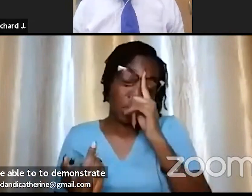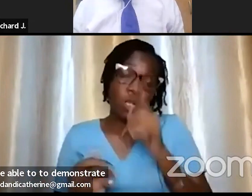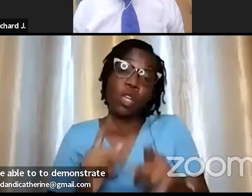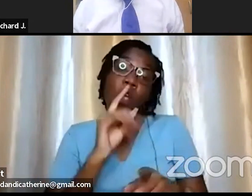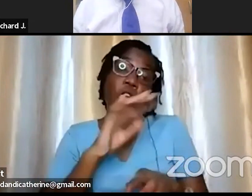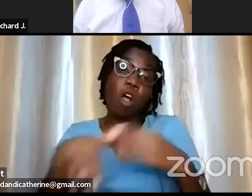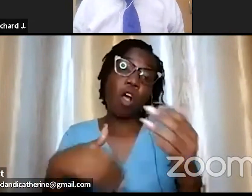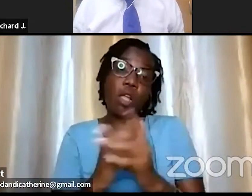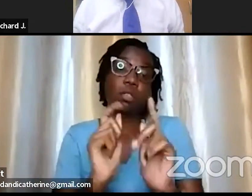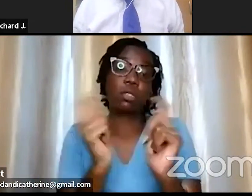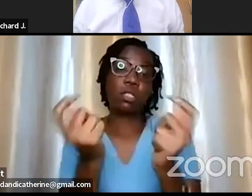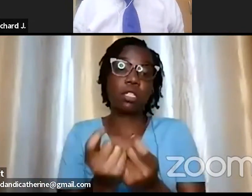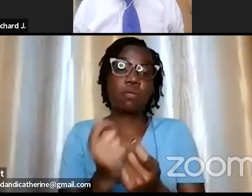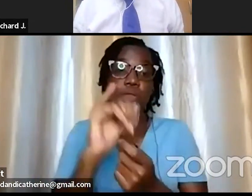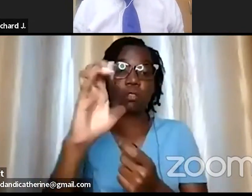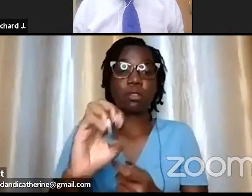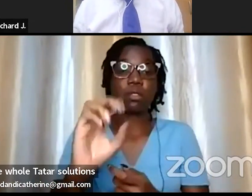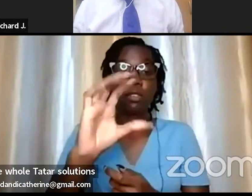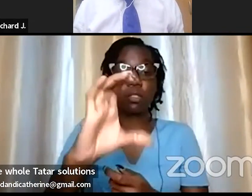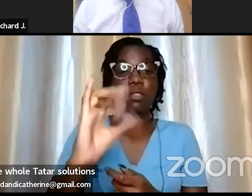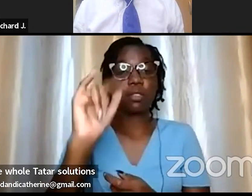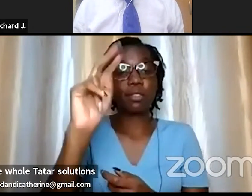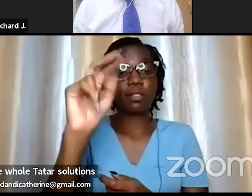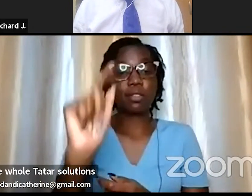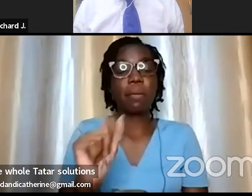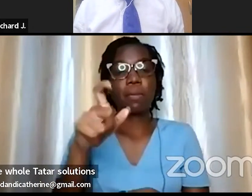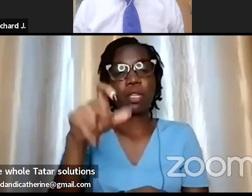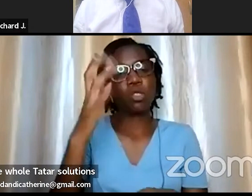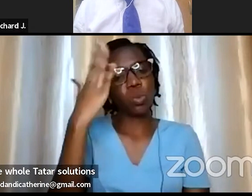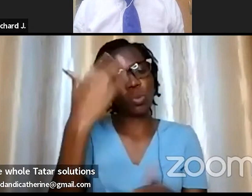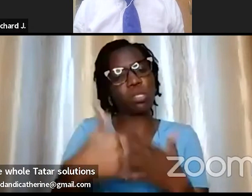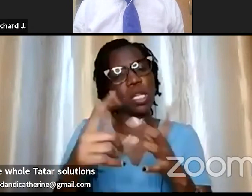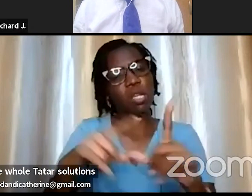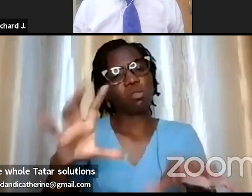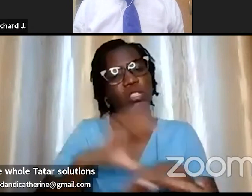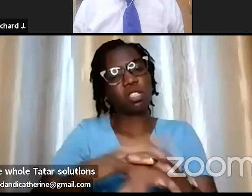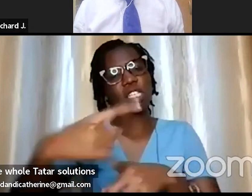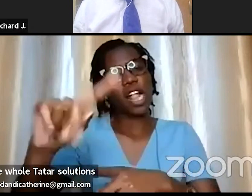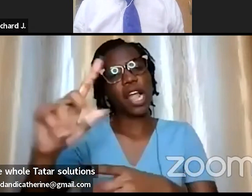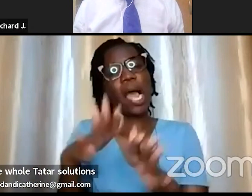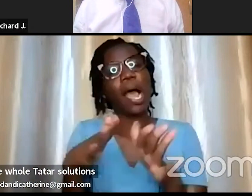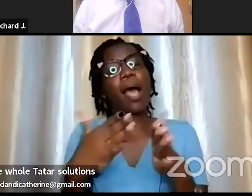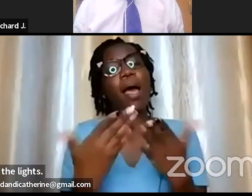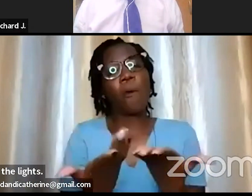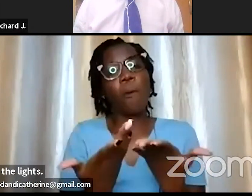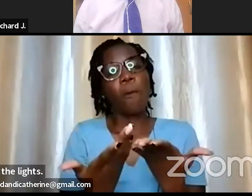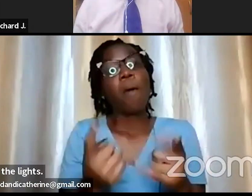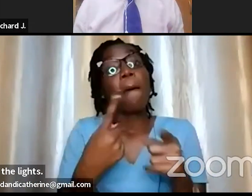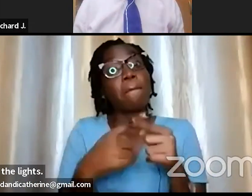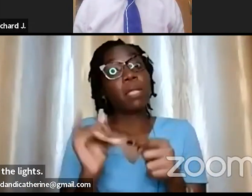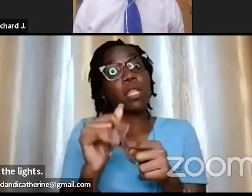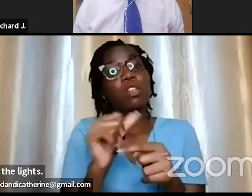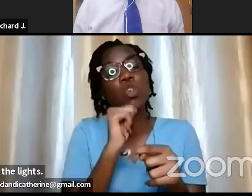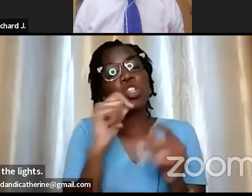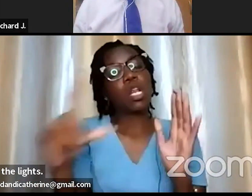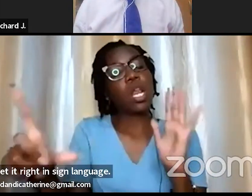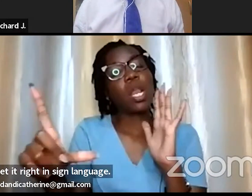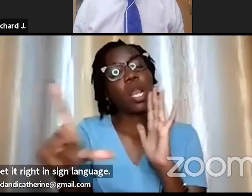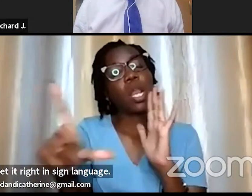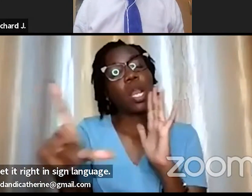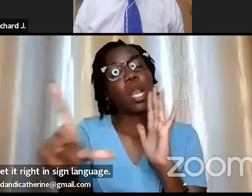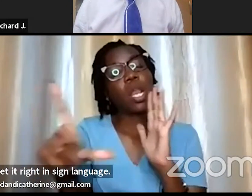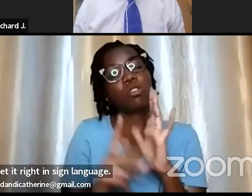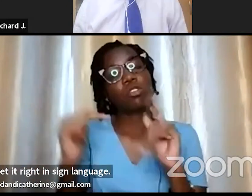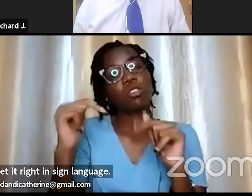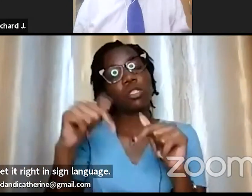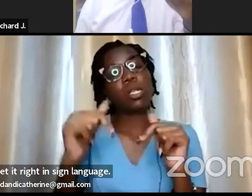Solutions, Jacinta and the likes, we need to know how to do Get It Right in sign language. But that is not the lesson of today. So I think one day we need to